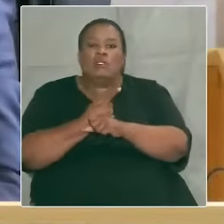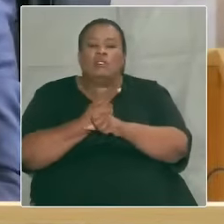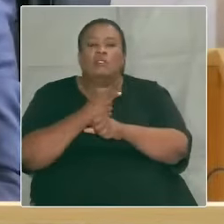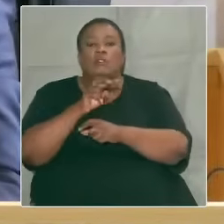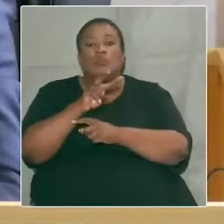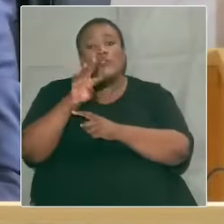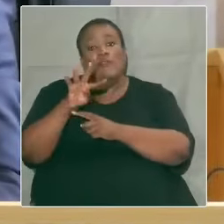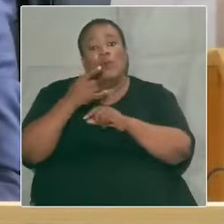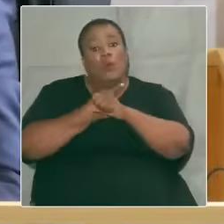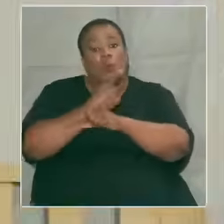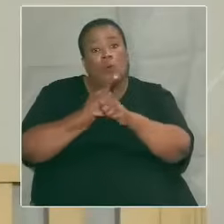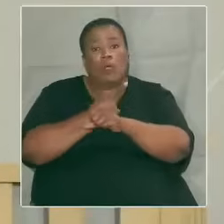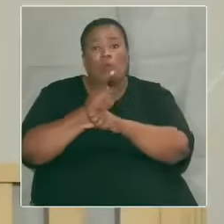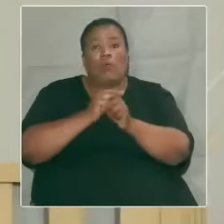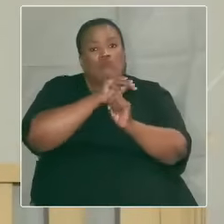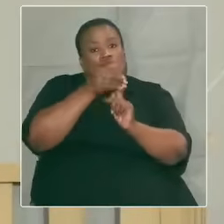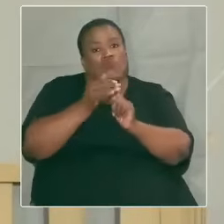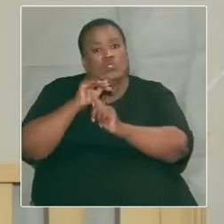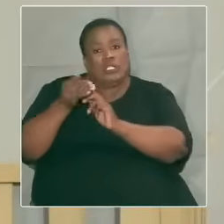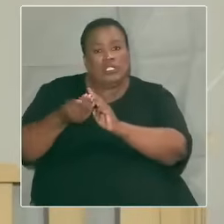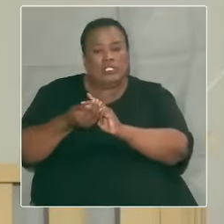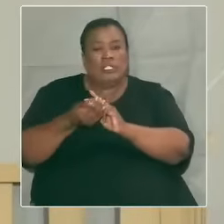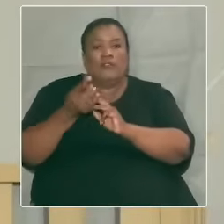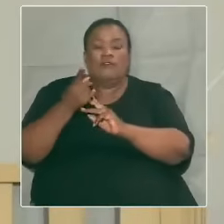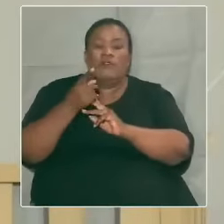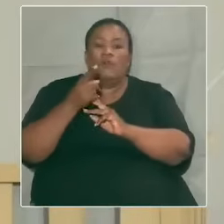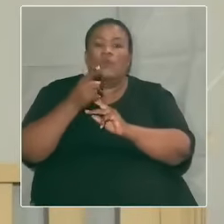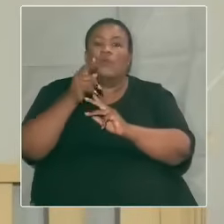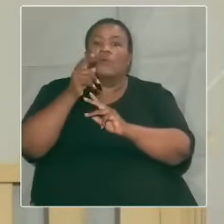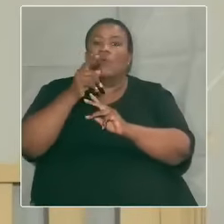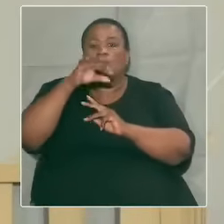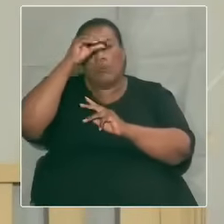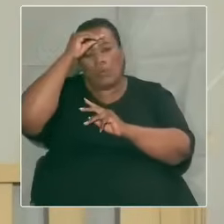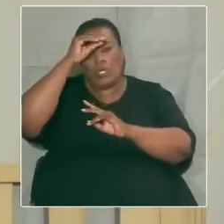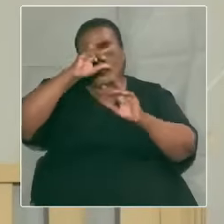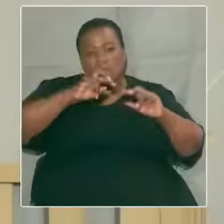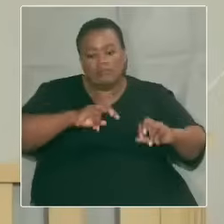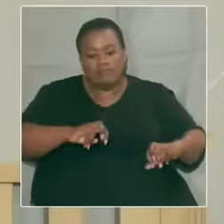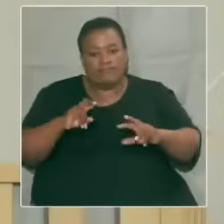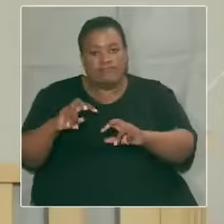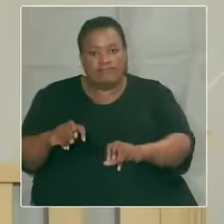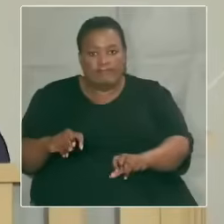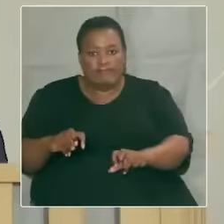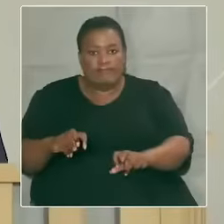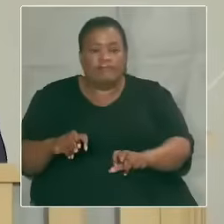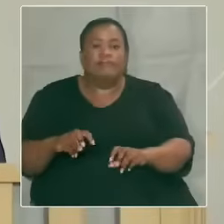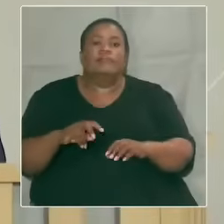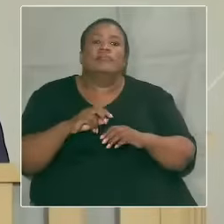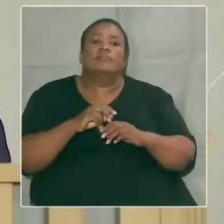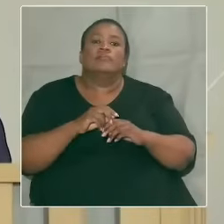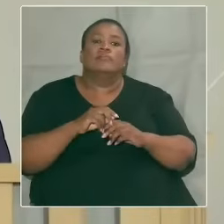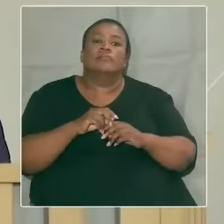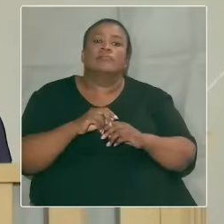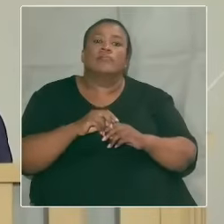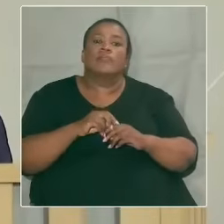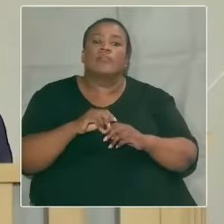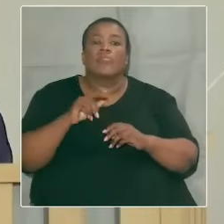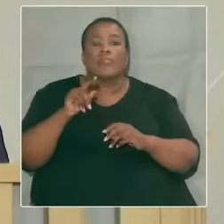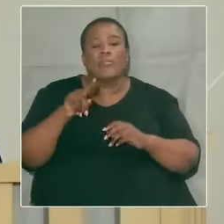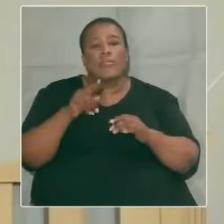to National Office, and a parallel counterintelligence case was initiated along